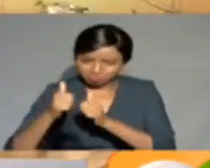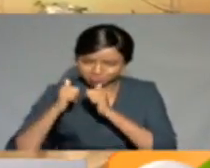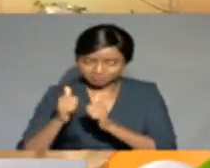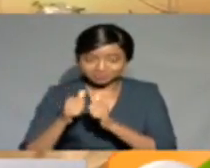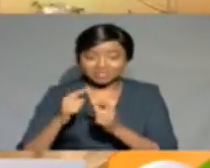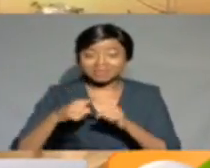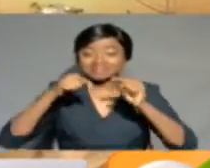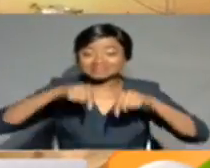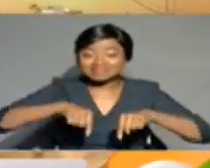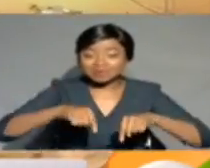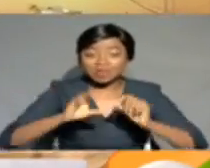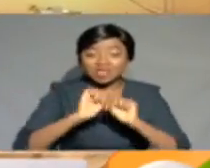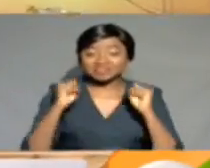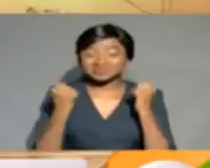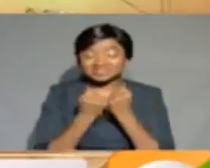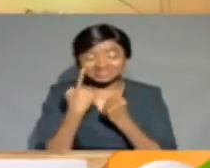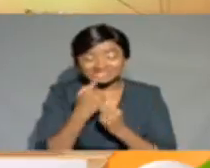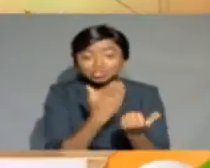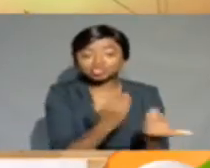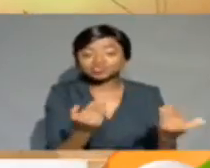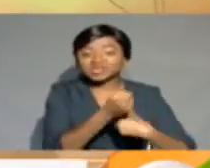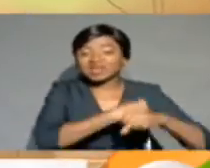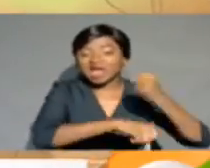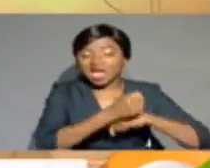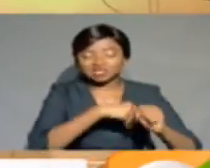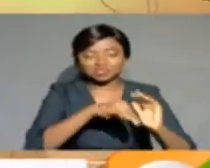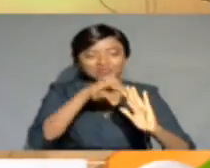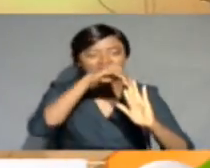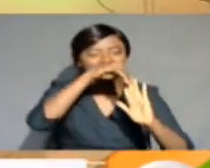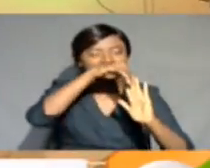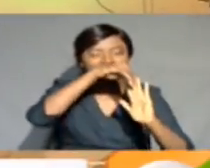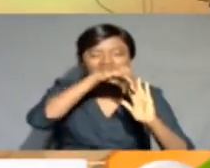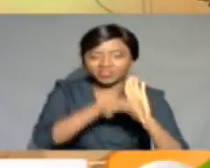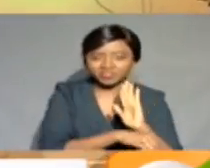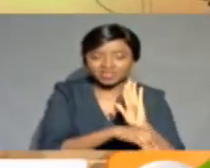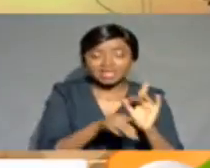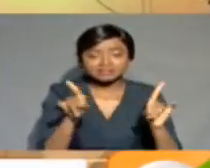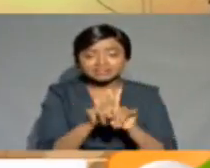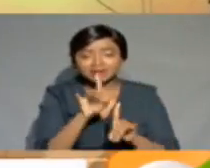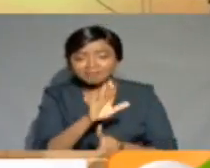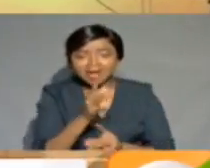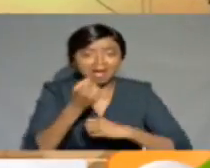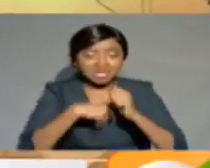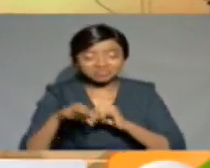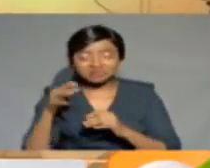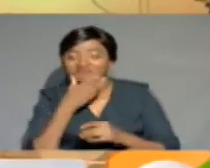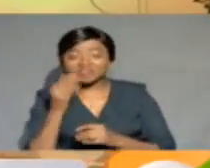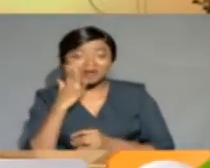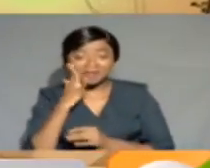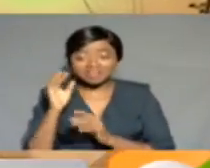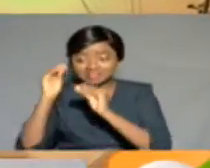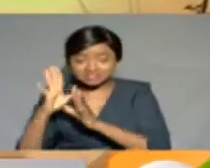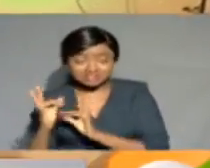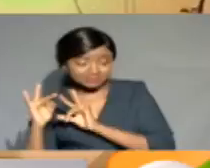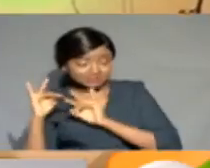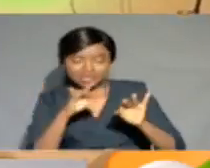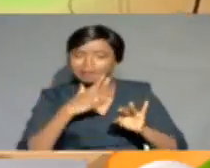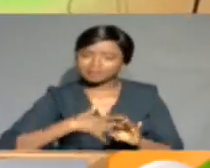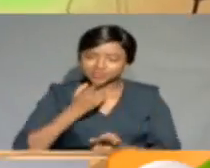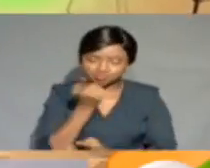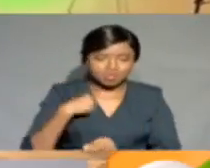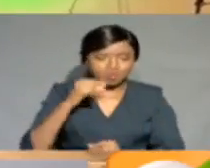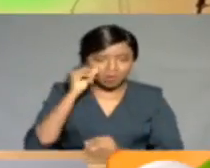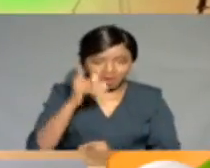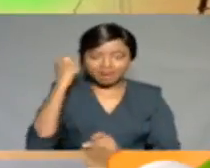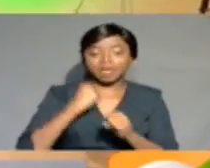in our current society where morals of our children has eroded, so as their seniors, that is parents and teachers, let us wake up